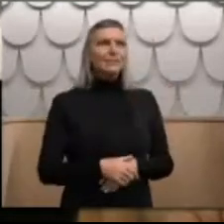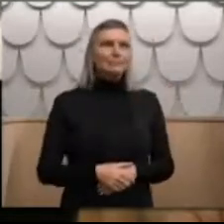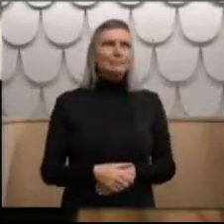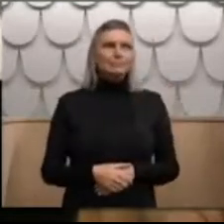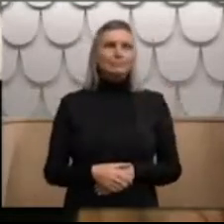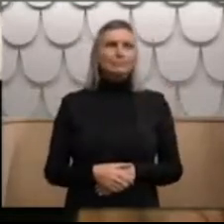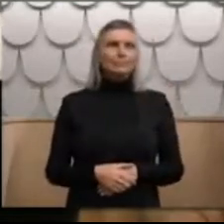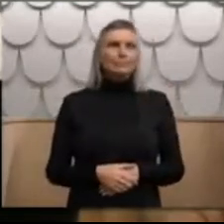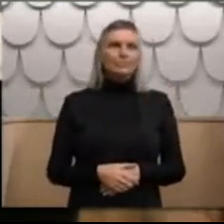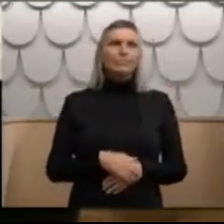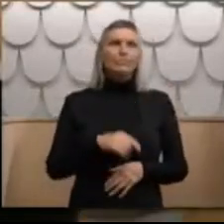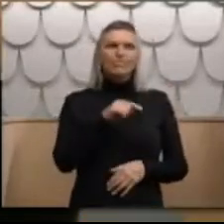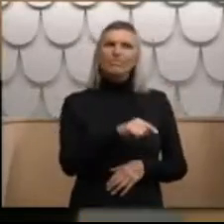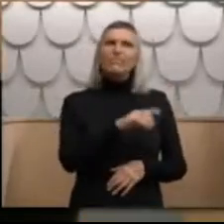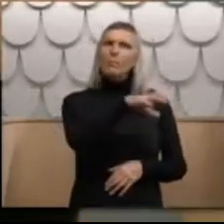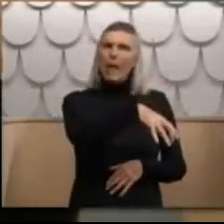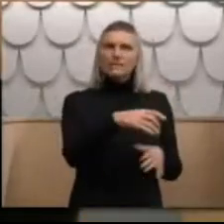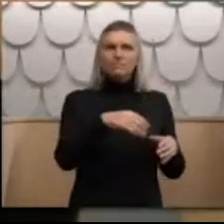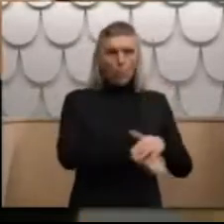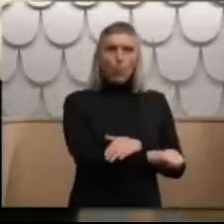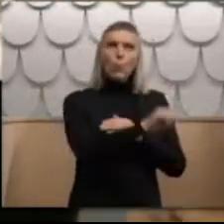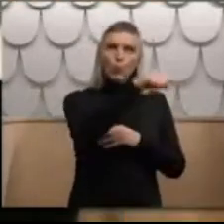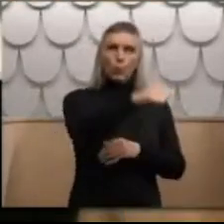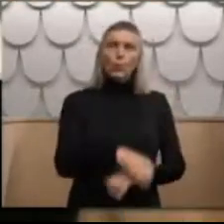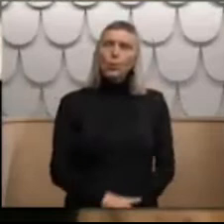Rāti, that's where I was born.